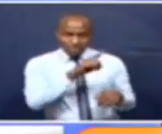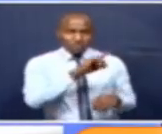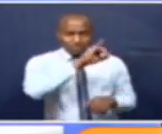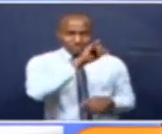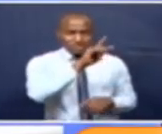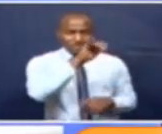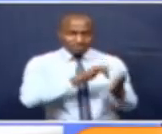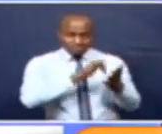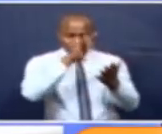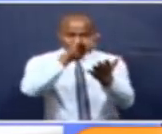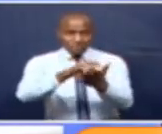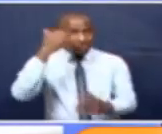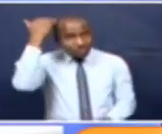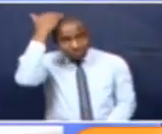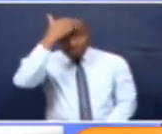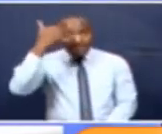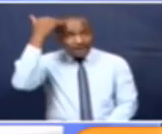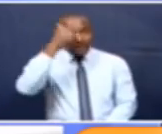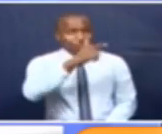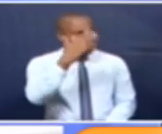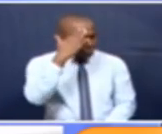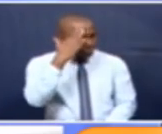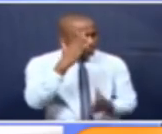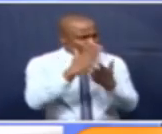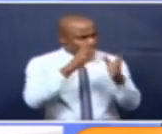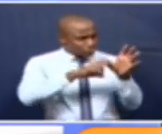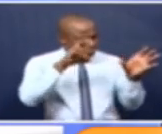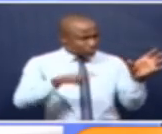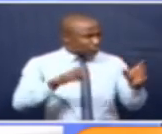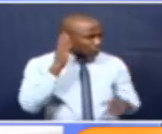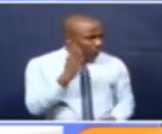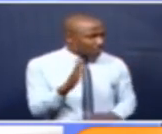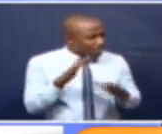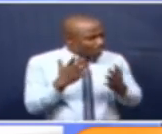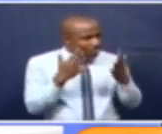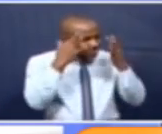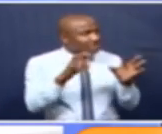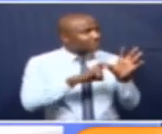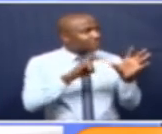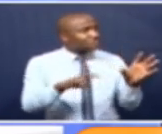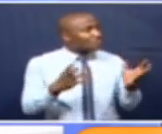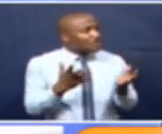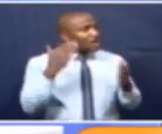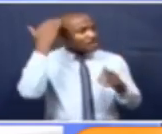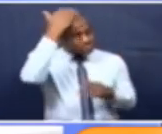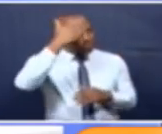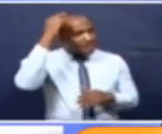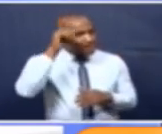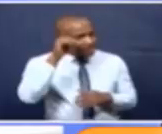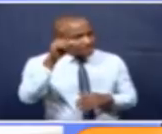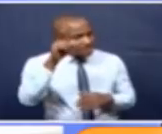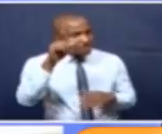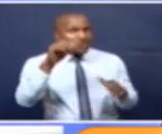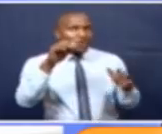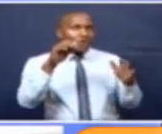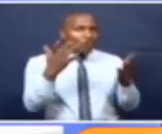to Dubai, did you know you were going to resign? And at what point did you actually resign? In Dubai, when you got to New